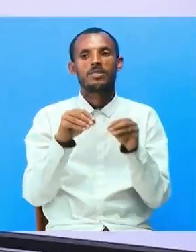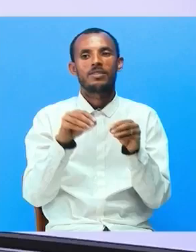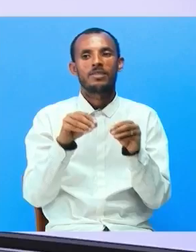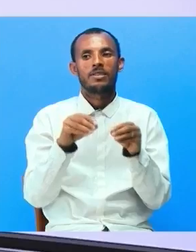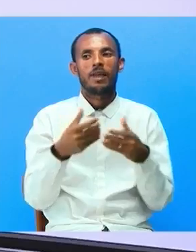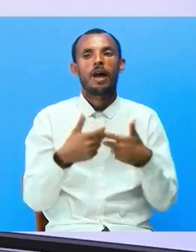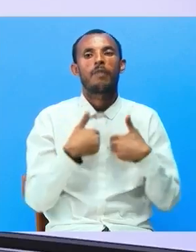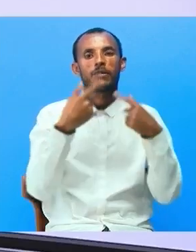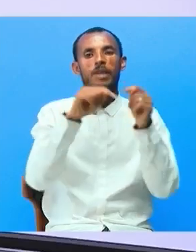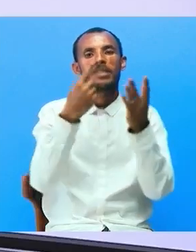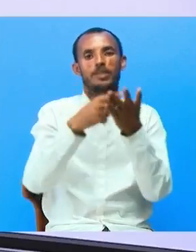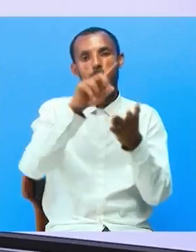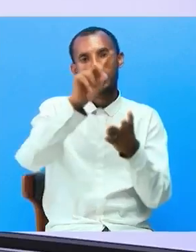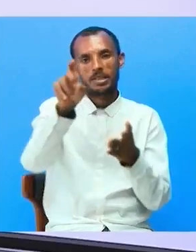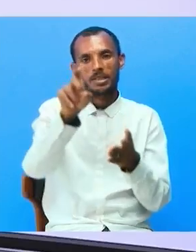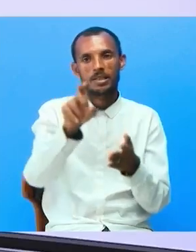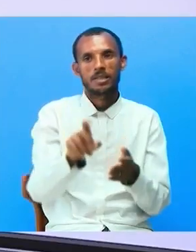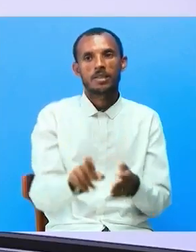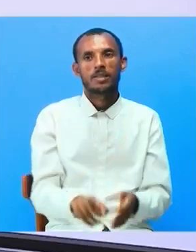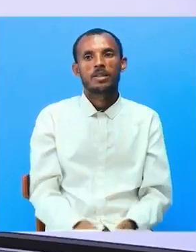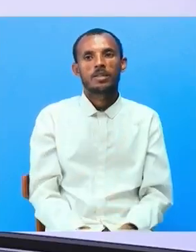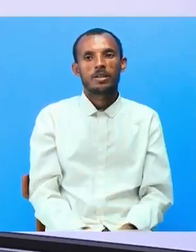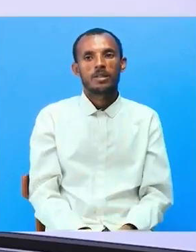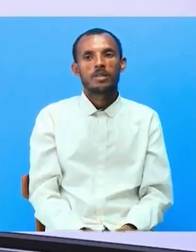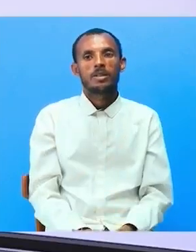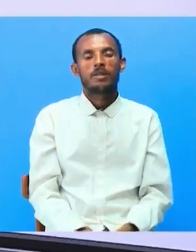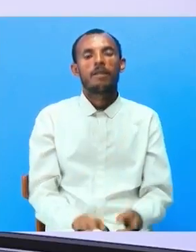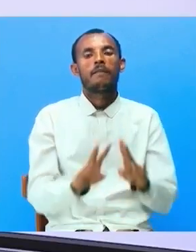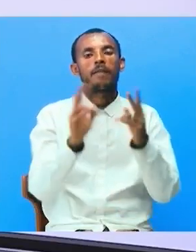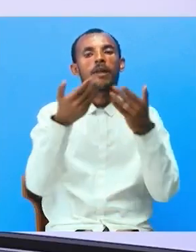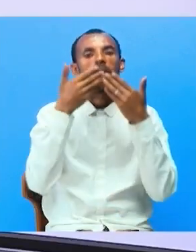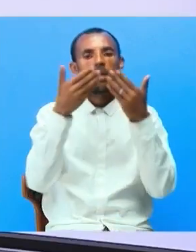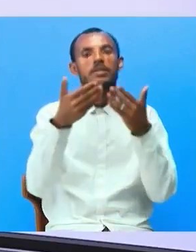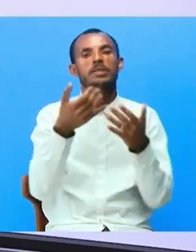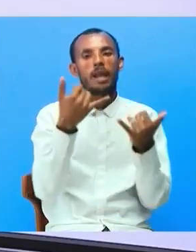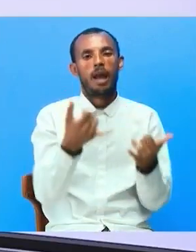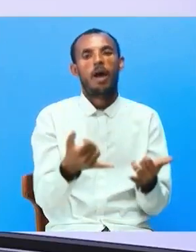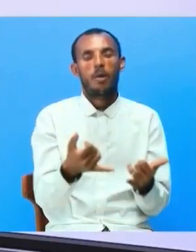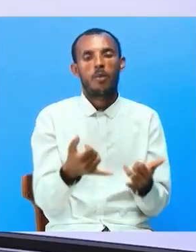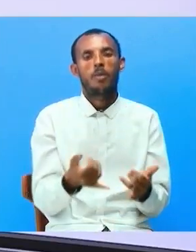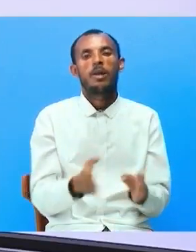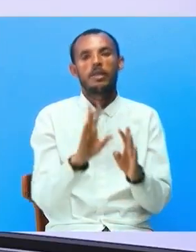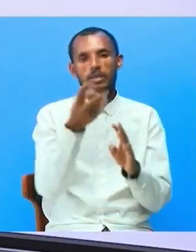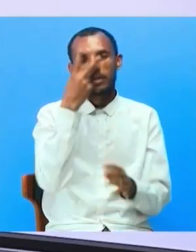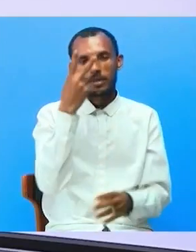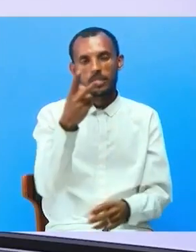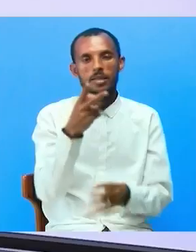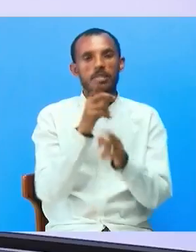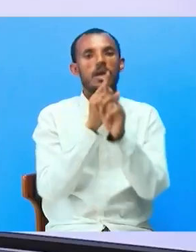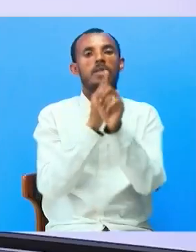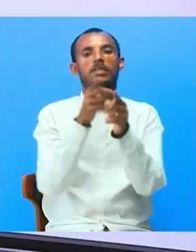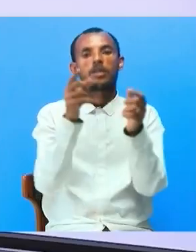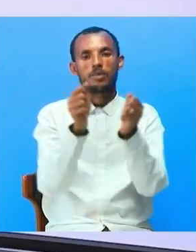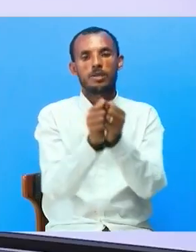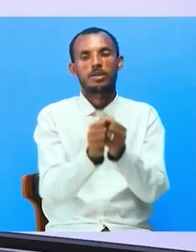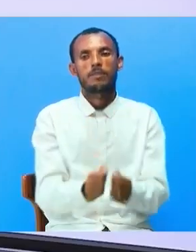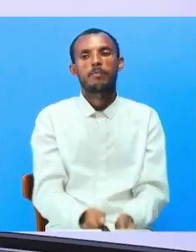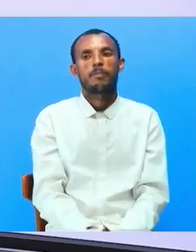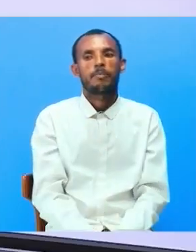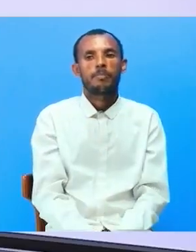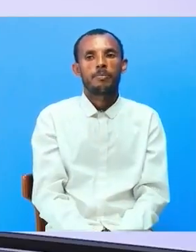Students, have you tried the question? Very nice. Now, let's see the answer.